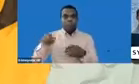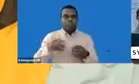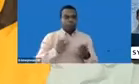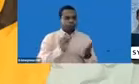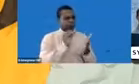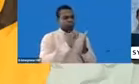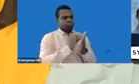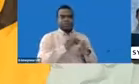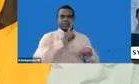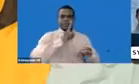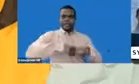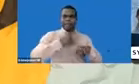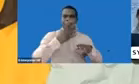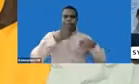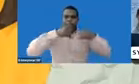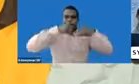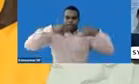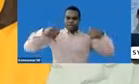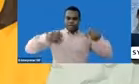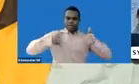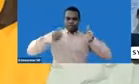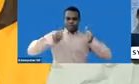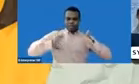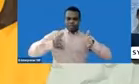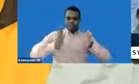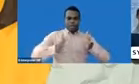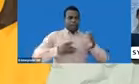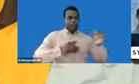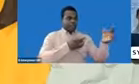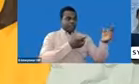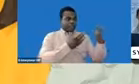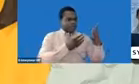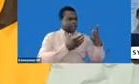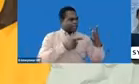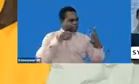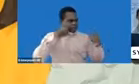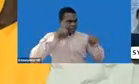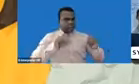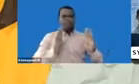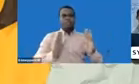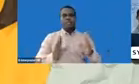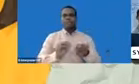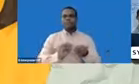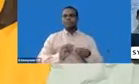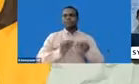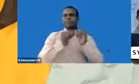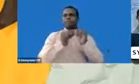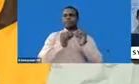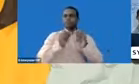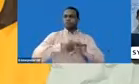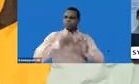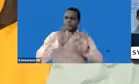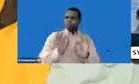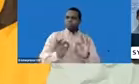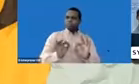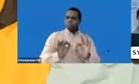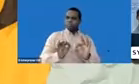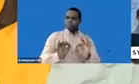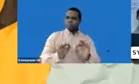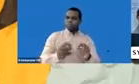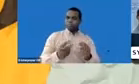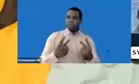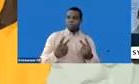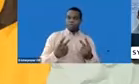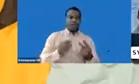the public sector body. And we think that we found that that's one of the reasons why users don't give feedback, because of this lack of trust